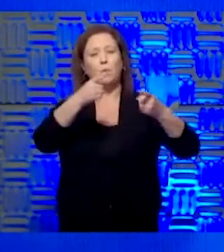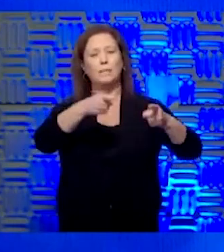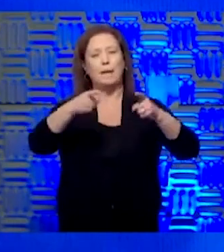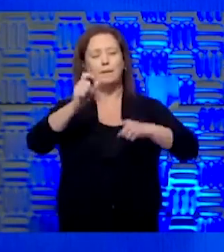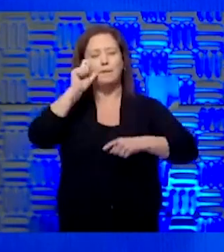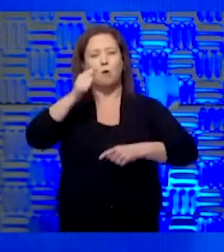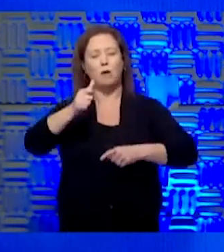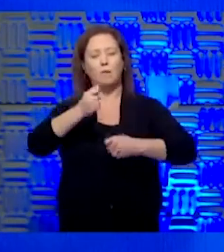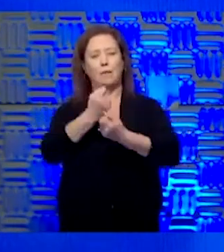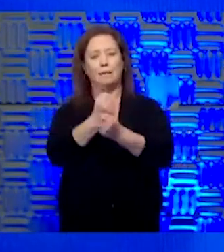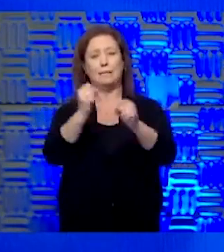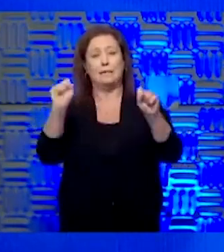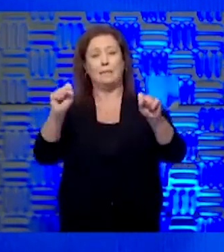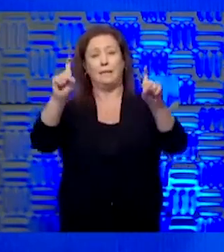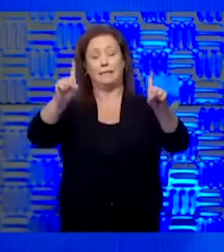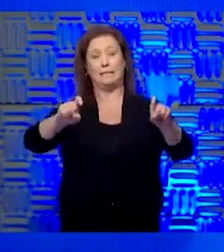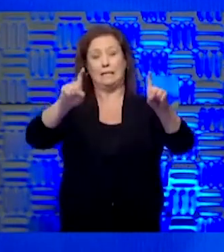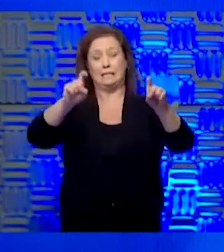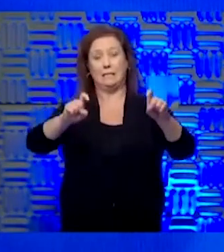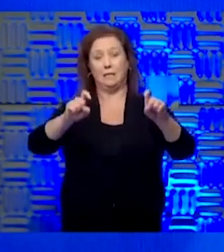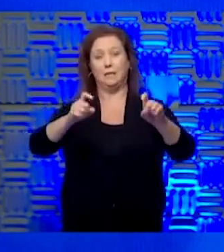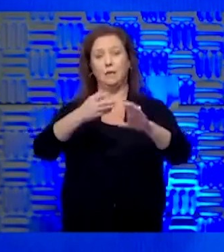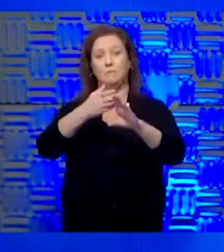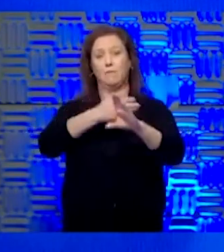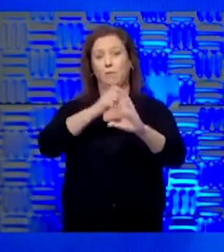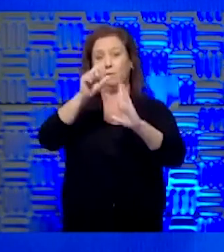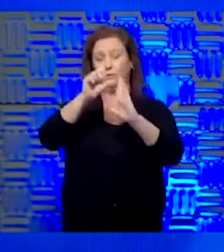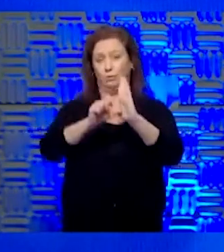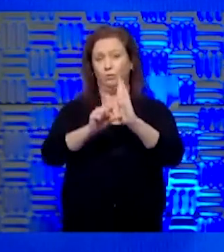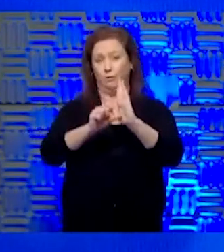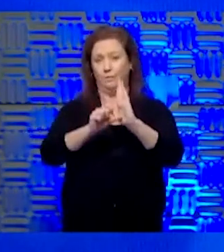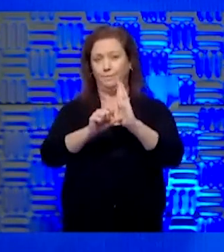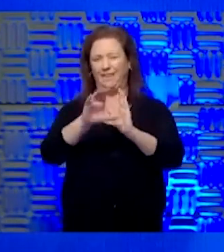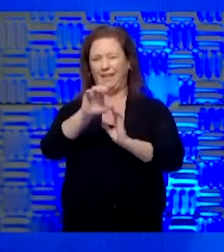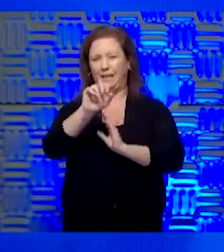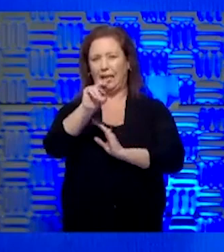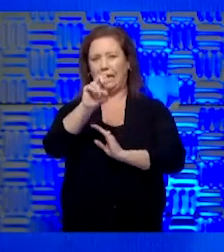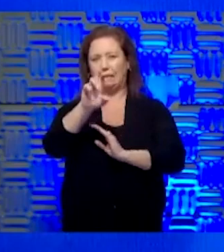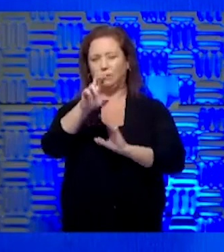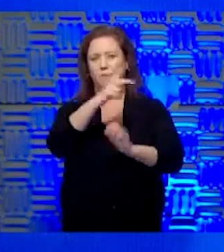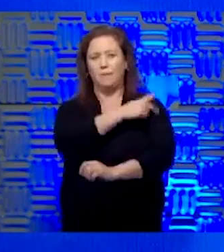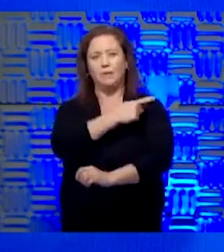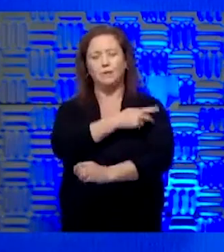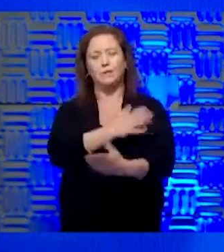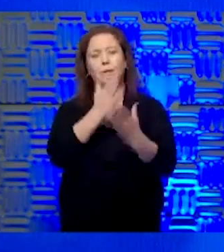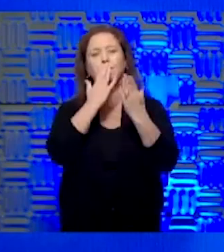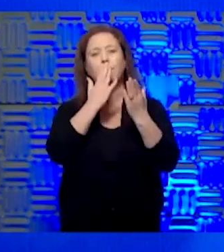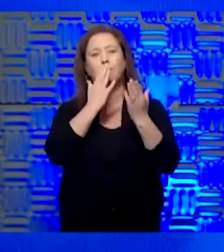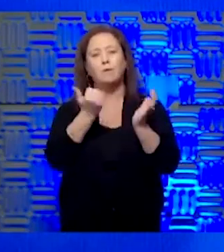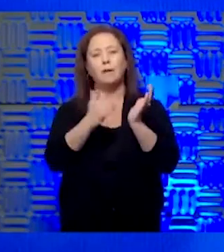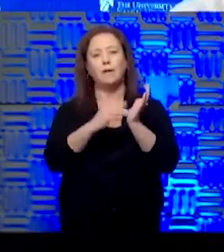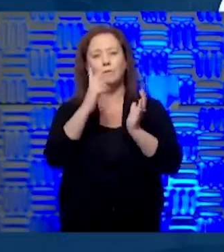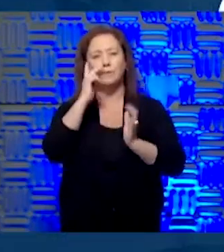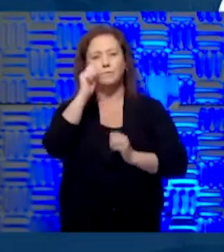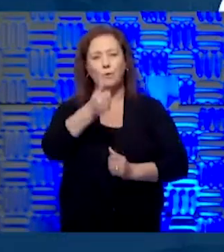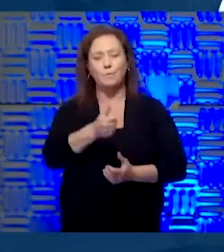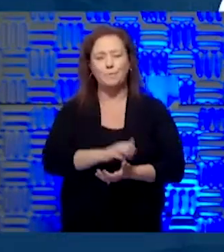trying to keep people safe and testing before surgery, especially in cancer patients. Thank you all very much. See you tomorrow.